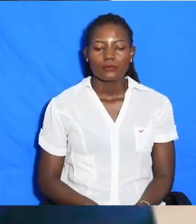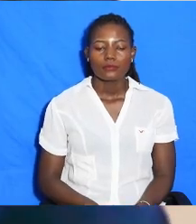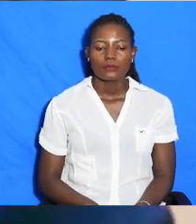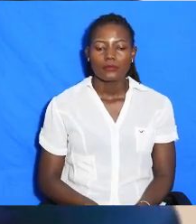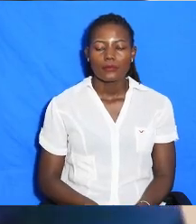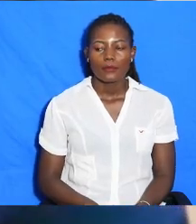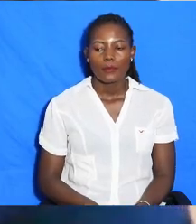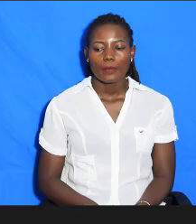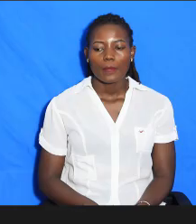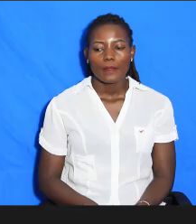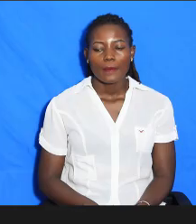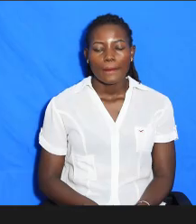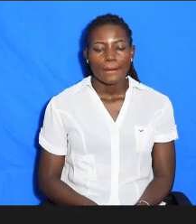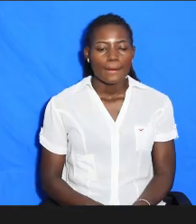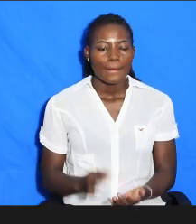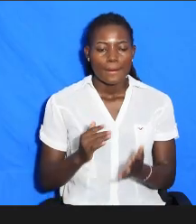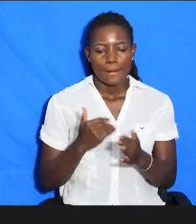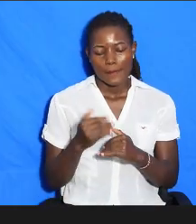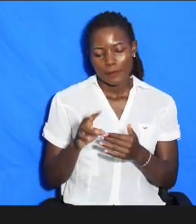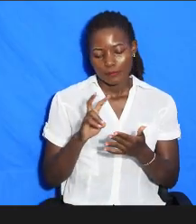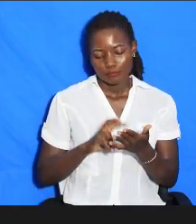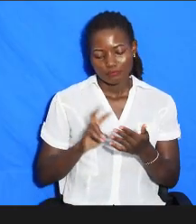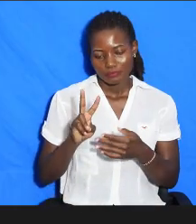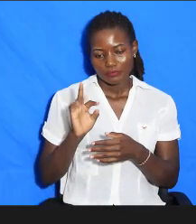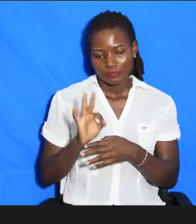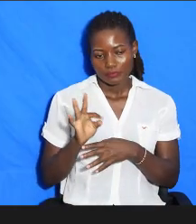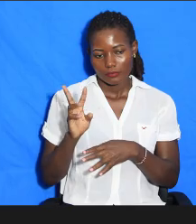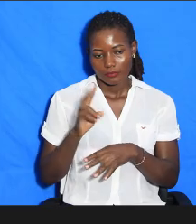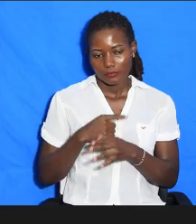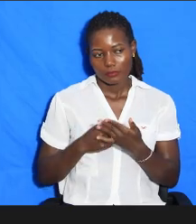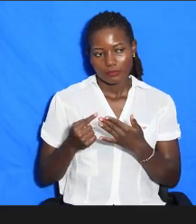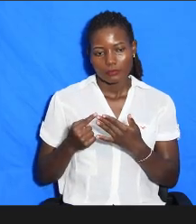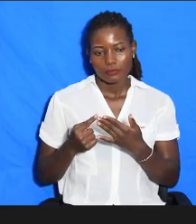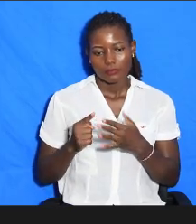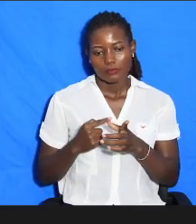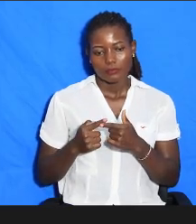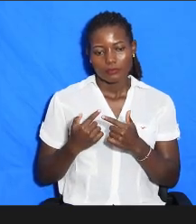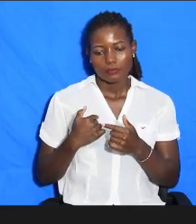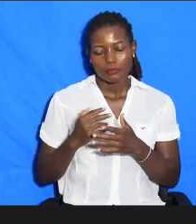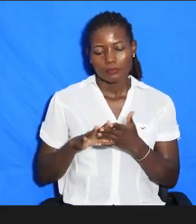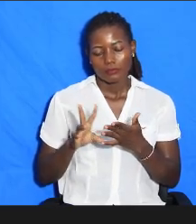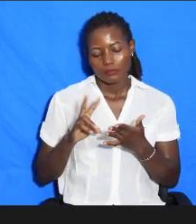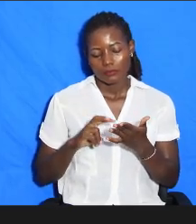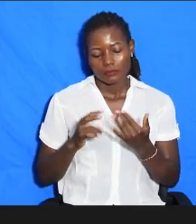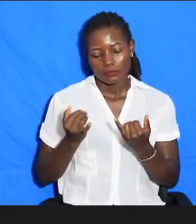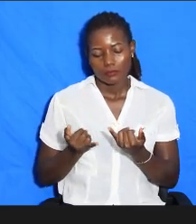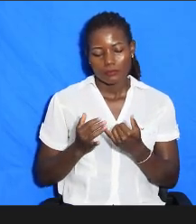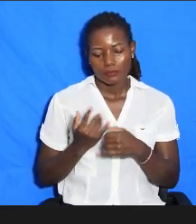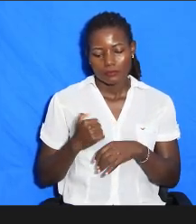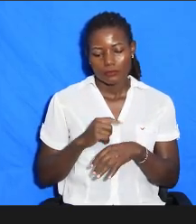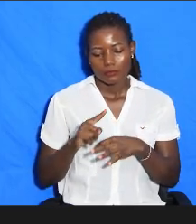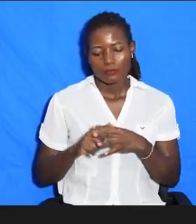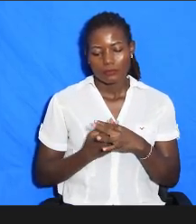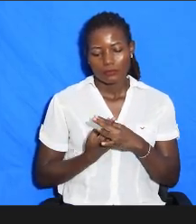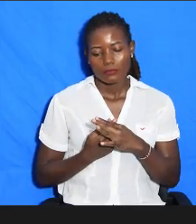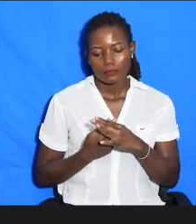sorry. After checking 2 to 3 weeks, I still check now. Now we start getting it.